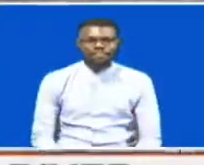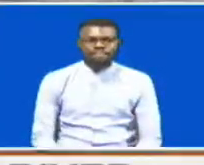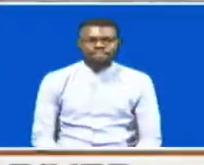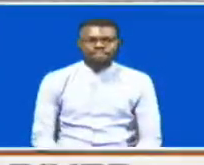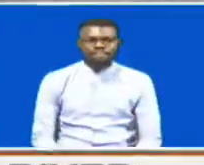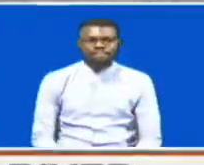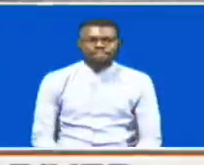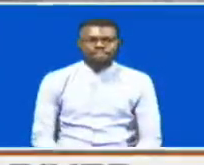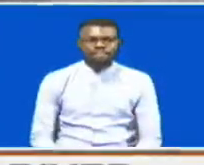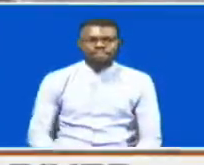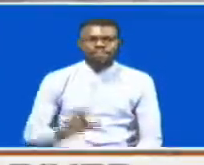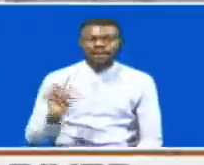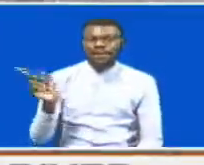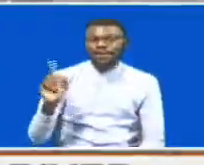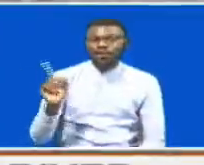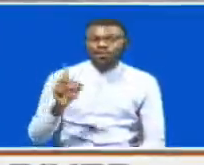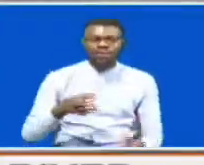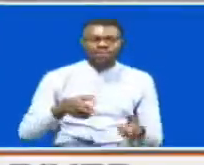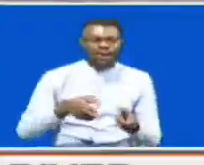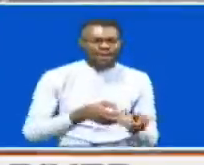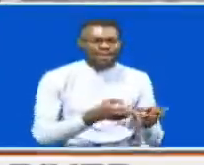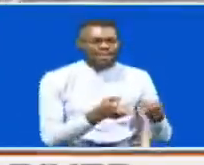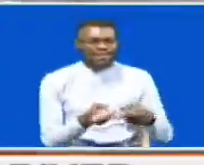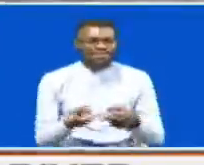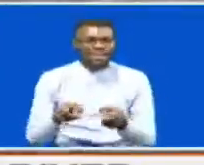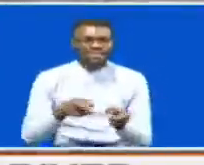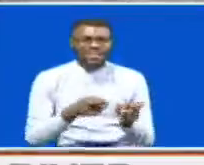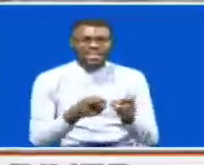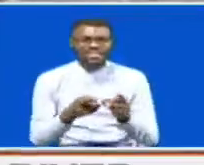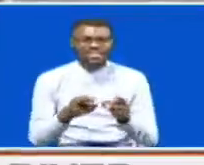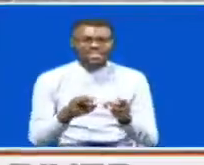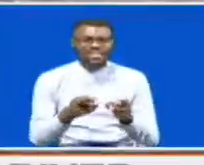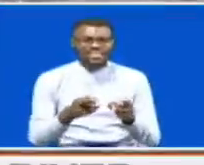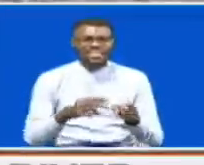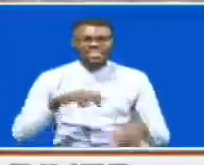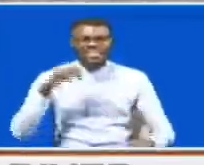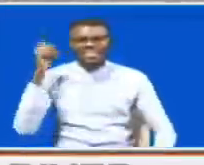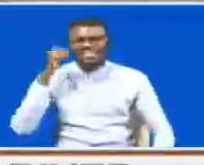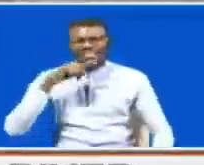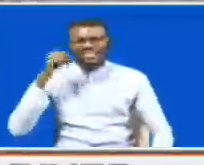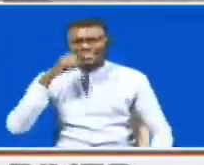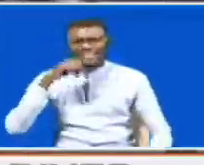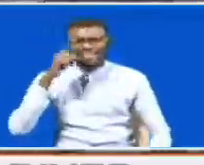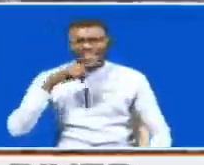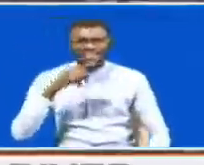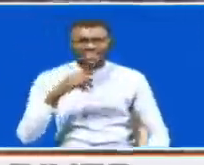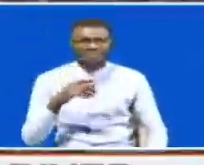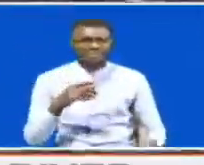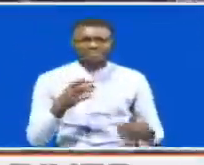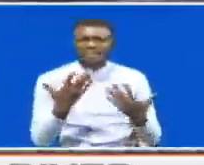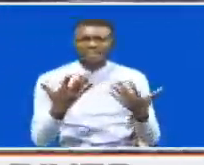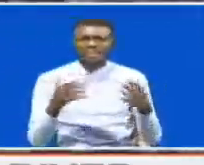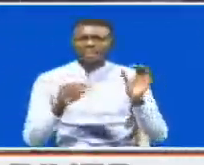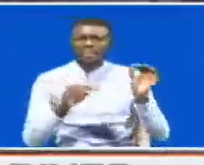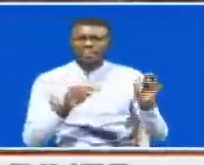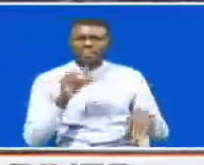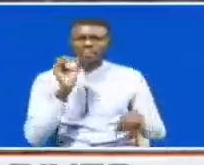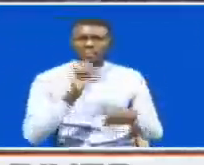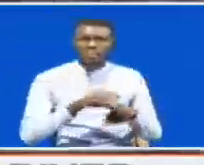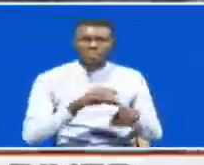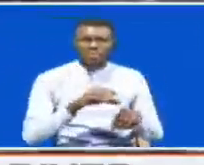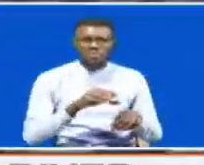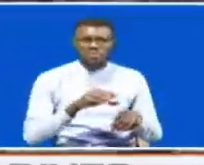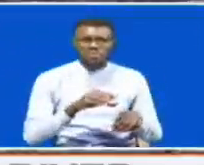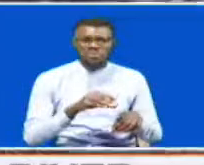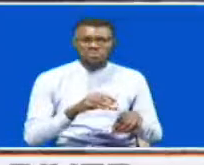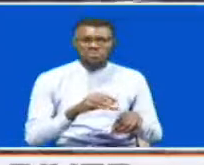The Nairobi River, a flowing mess of raw sewage and other contaminants, a